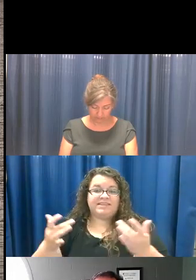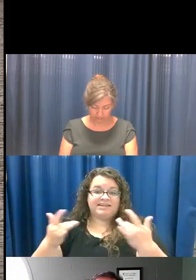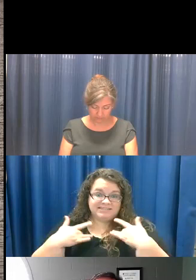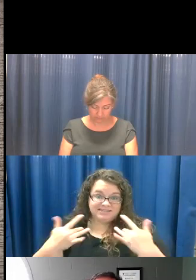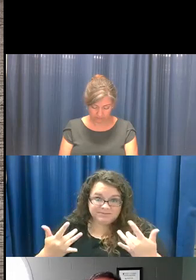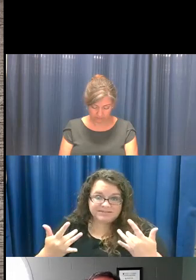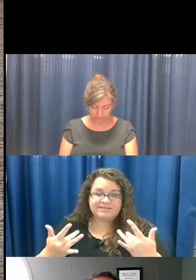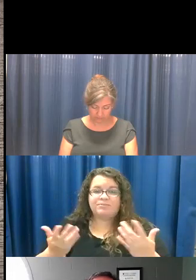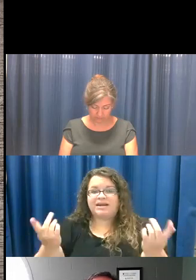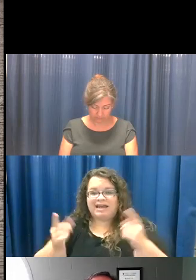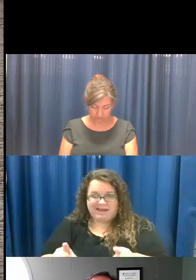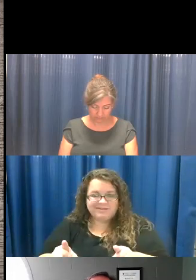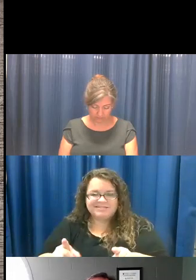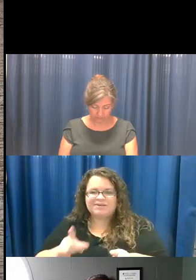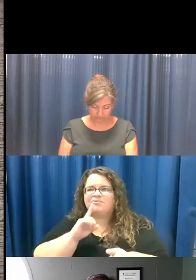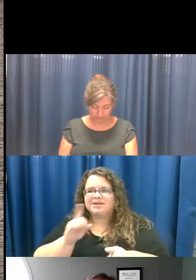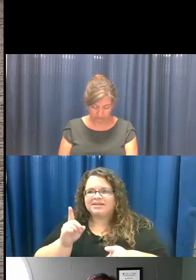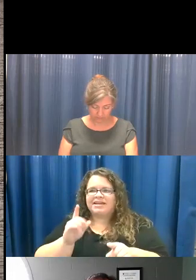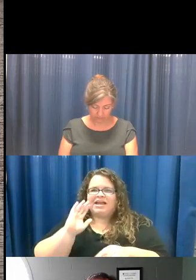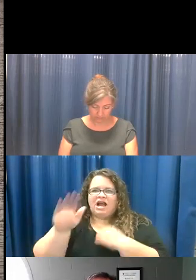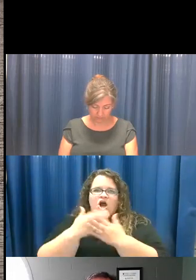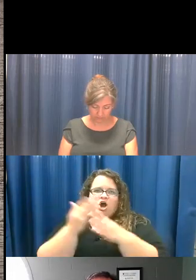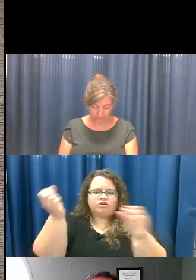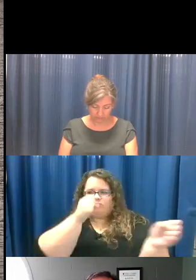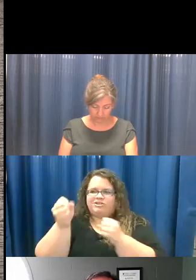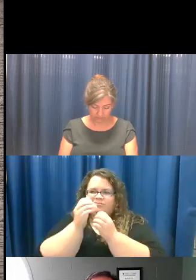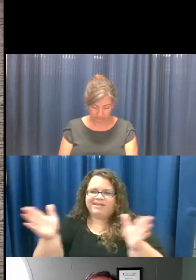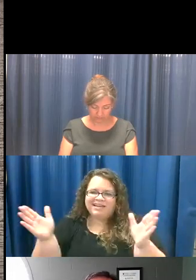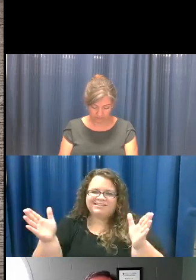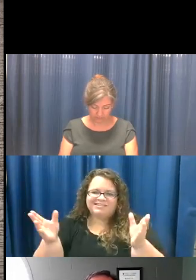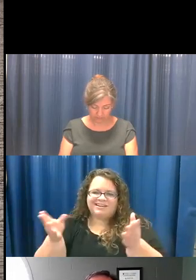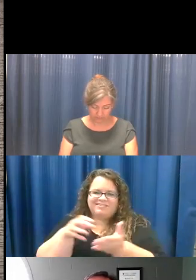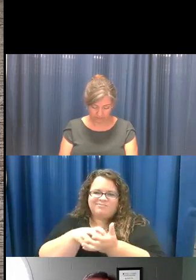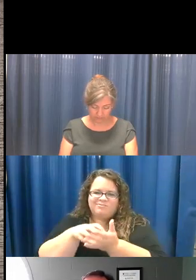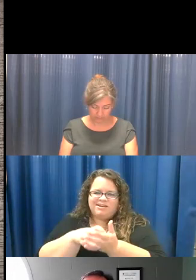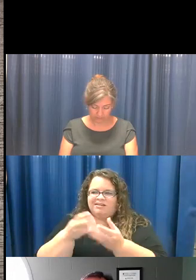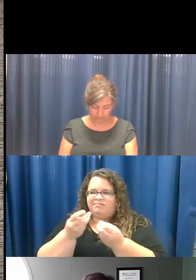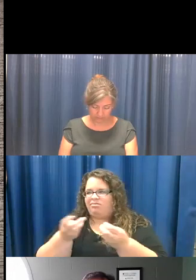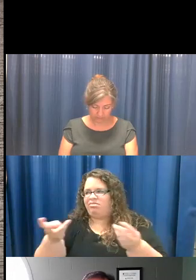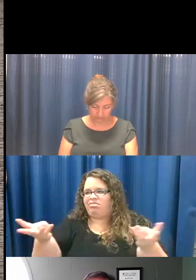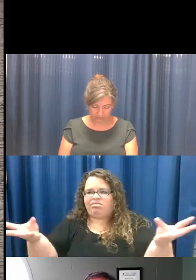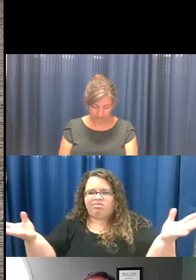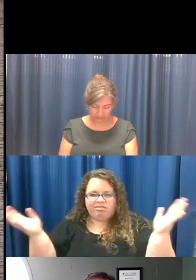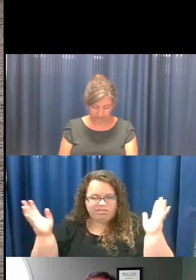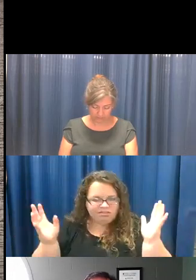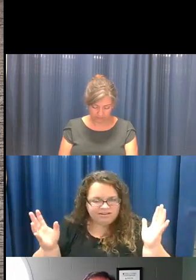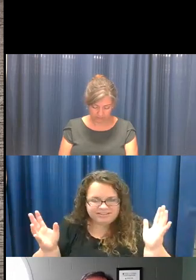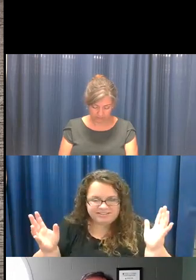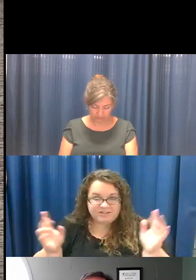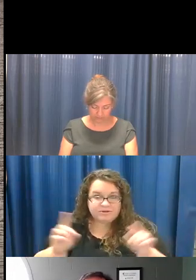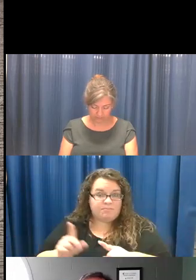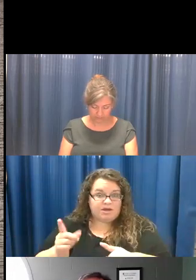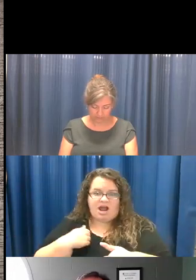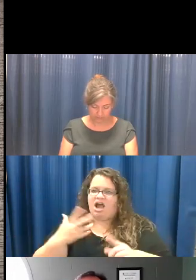diffused efforts around what the strategic plan calls for us to do. So I'm hoping that we end up building a